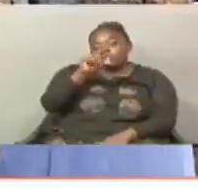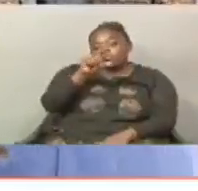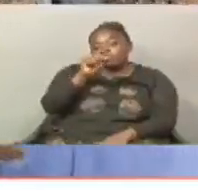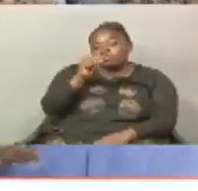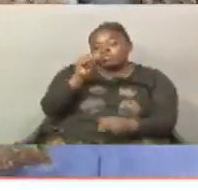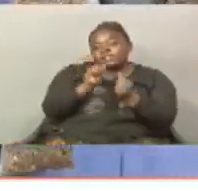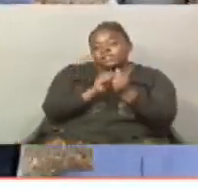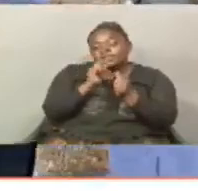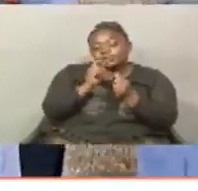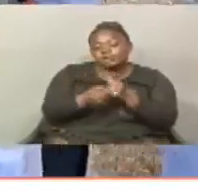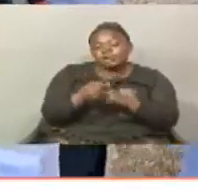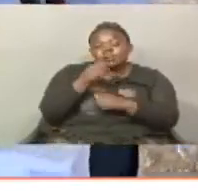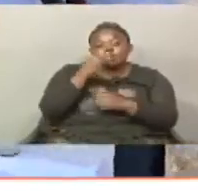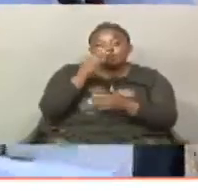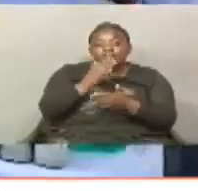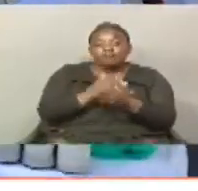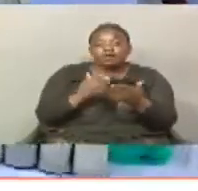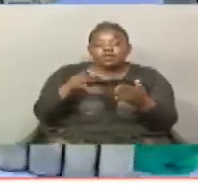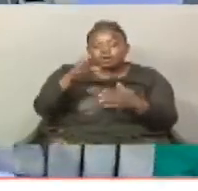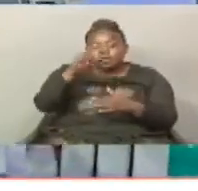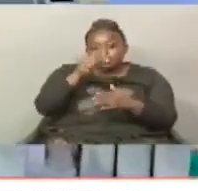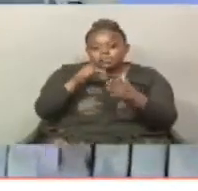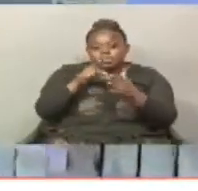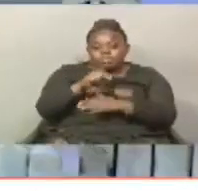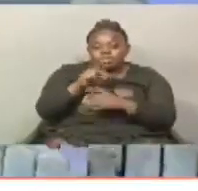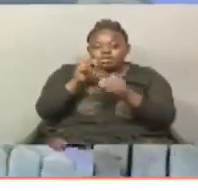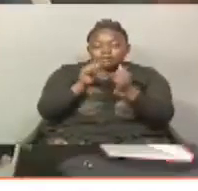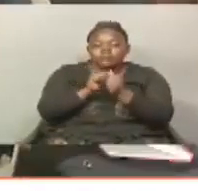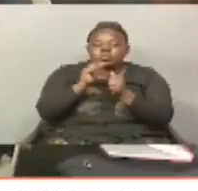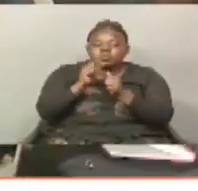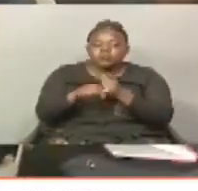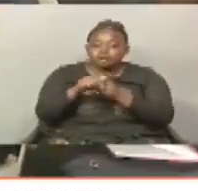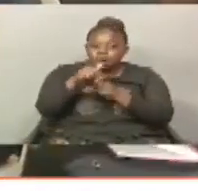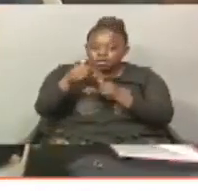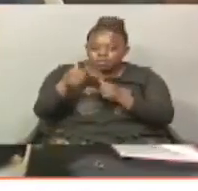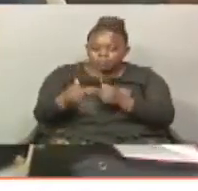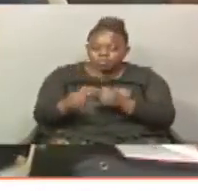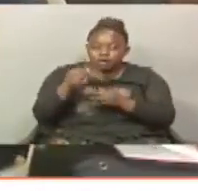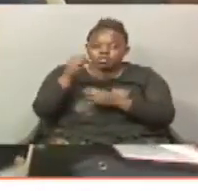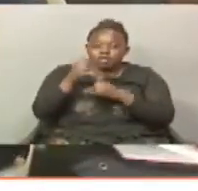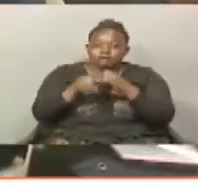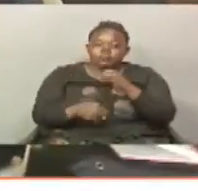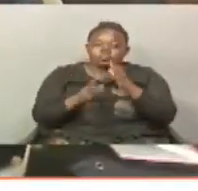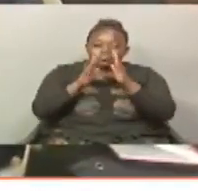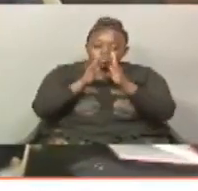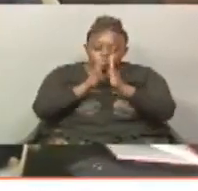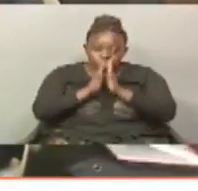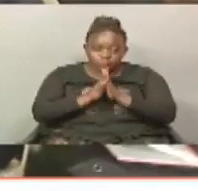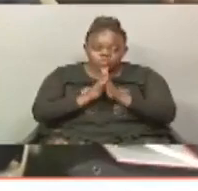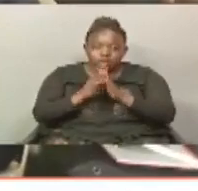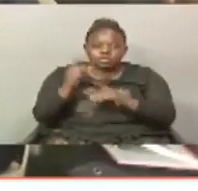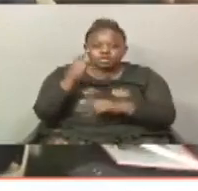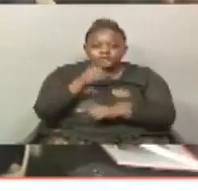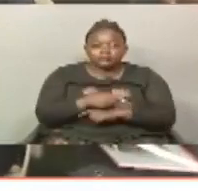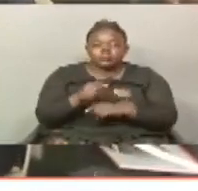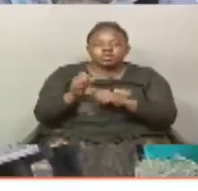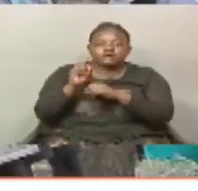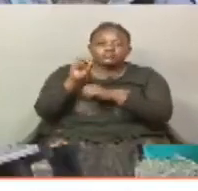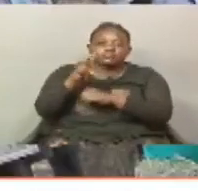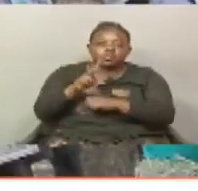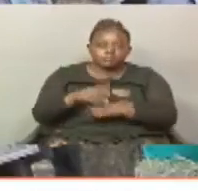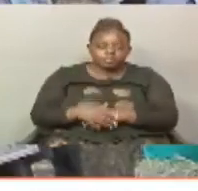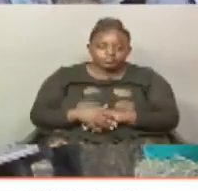gwokka n'abaagala okwetaba mu misomo basasuleyo omutwalo omulala gumu nga gwakomekerezebwa ku Sunday ng'ennaku z'omwezi